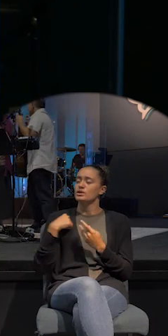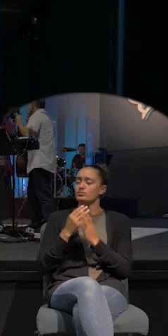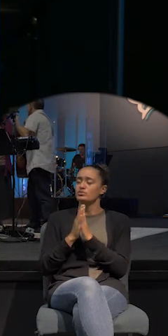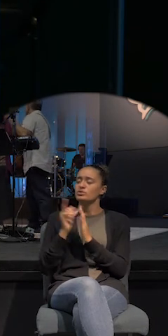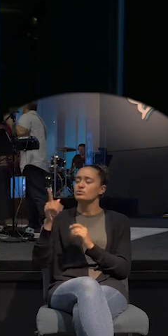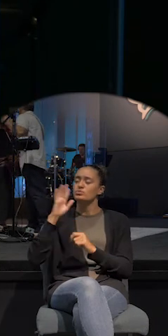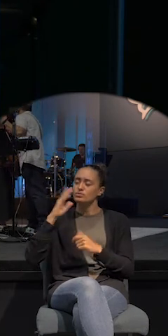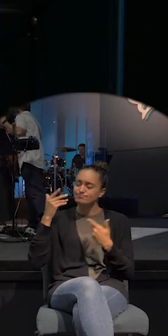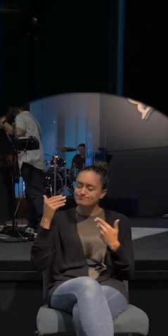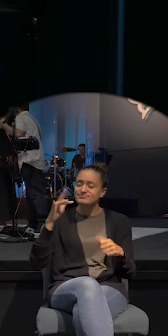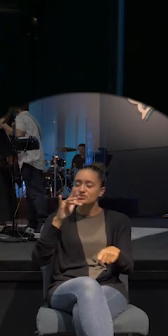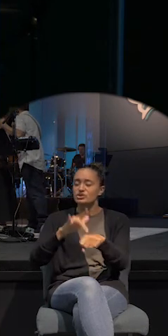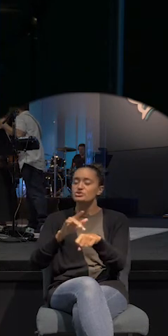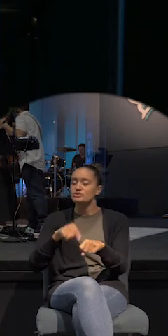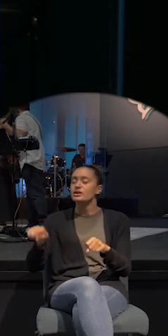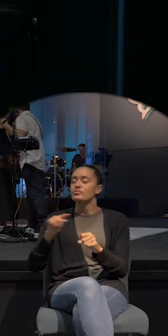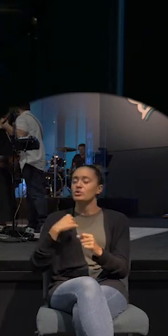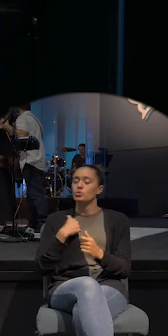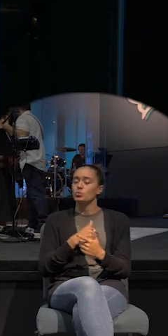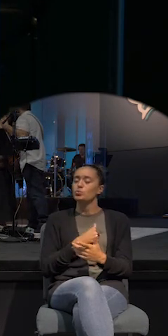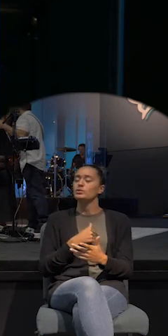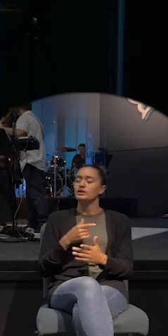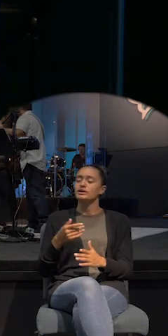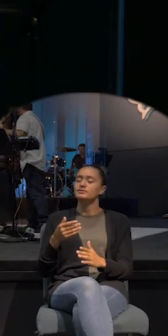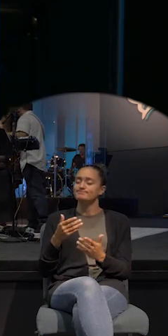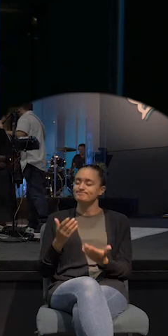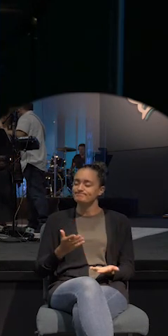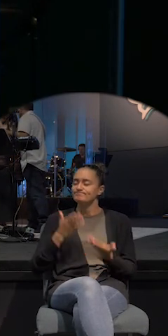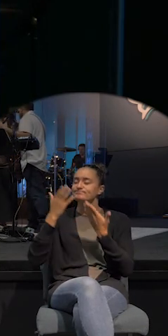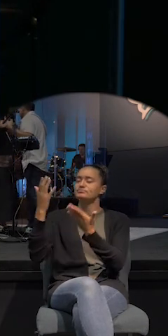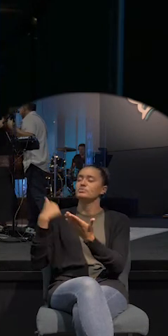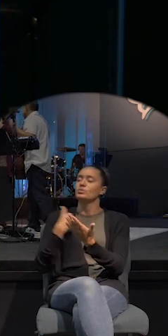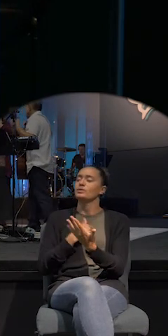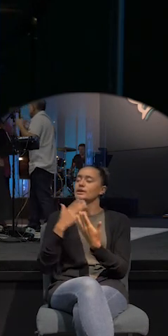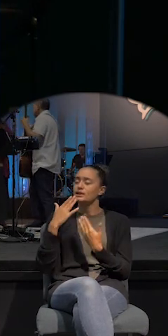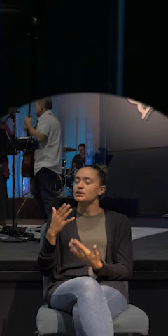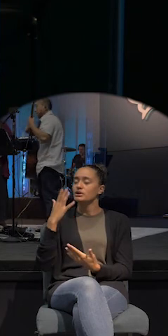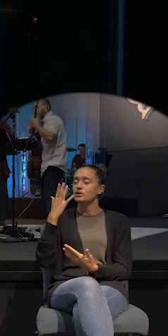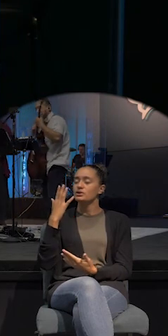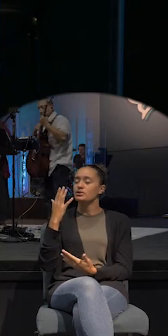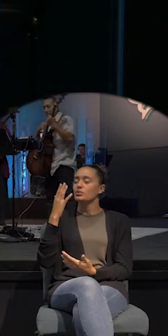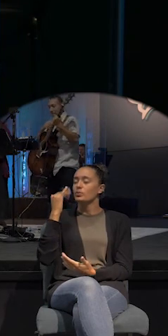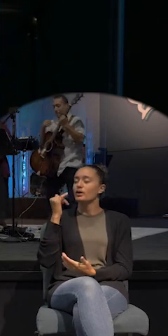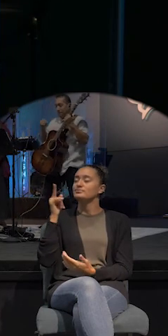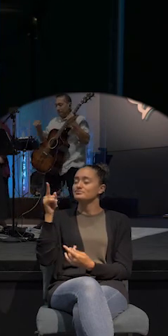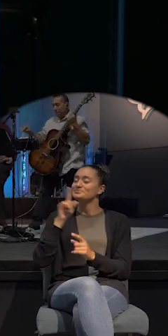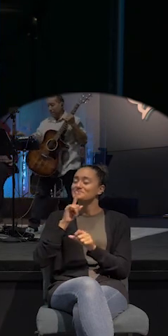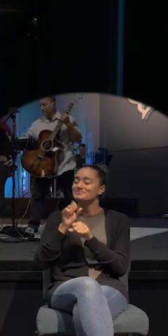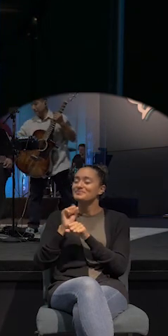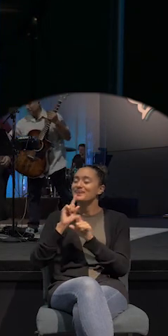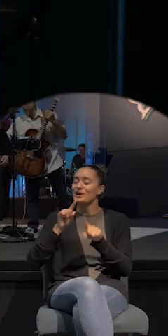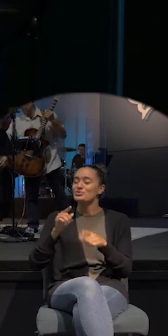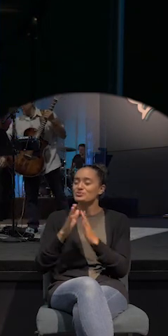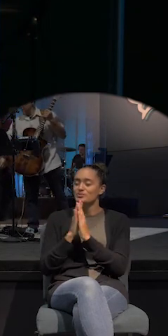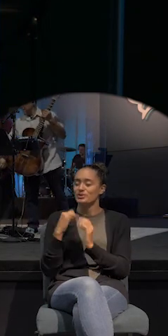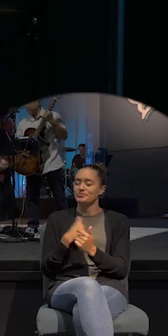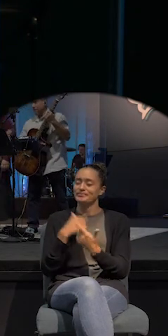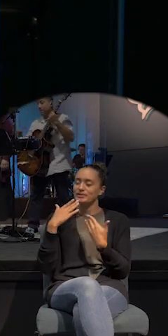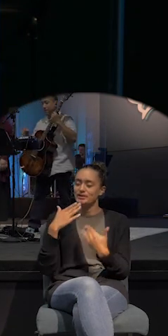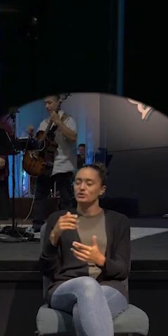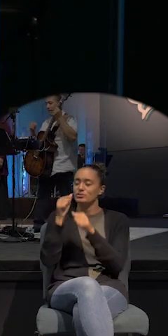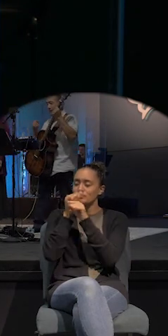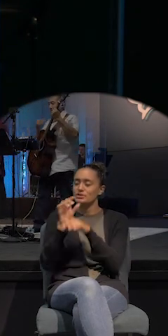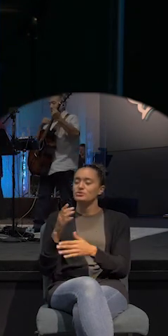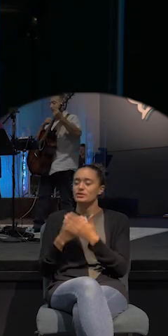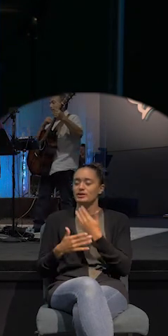them. We lift them to you now, Lord, and we thank you, because, Father, you are the God who answers prayer, and we thank you for this and bless you.